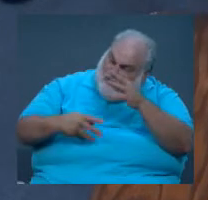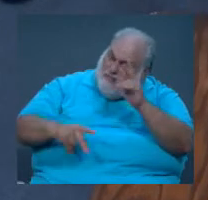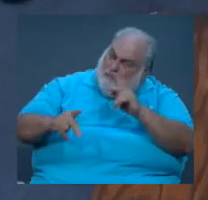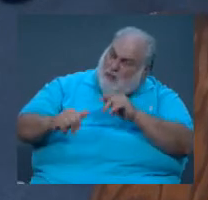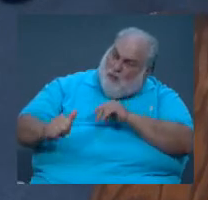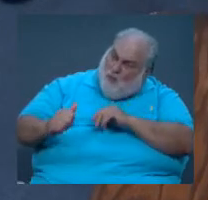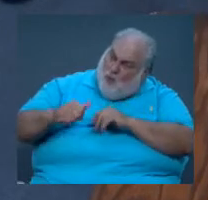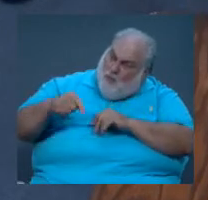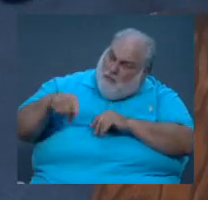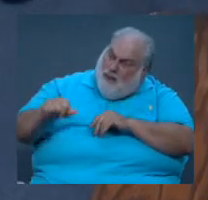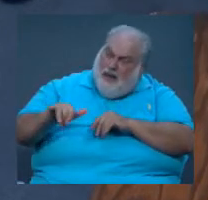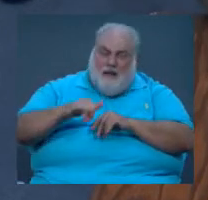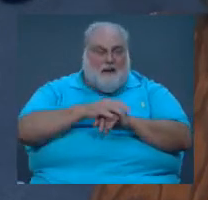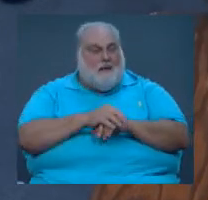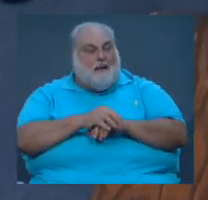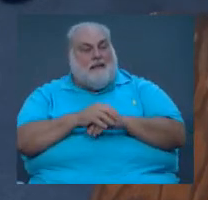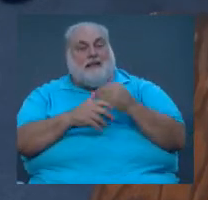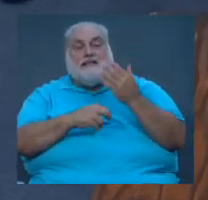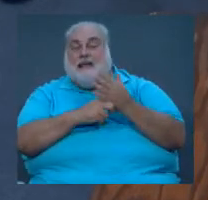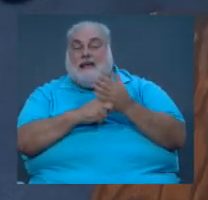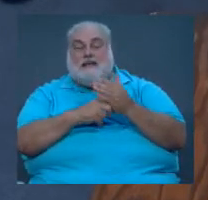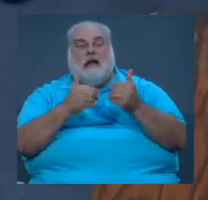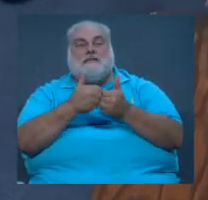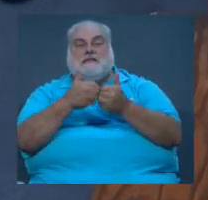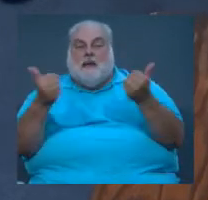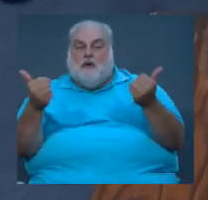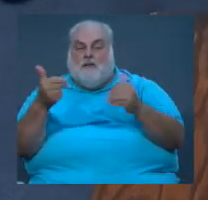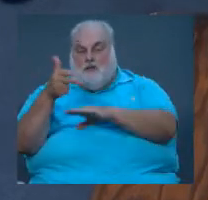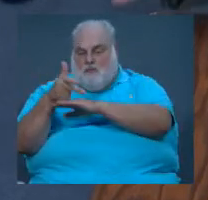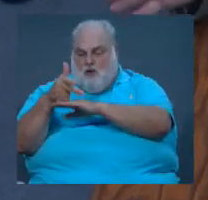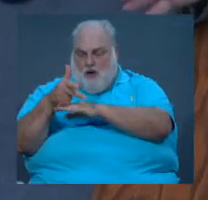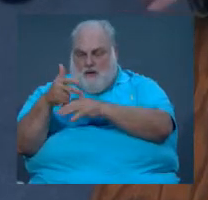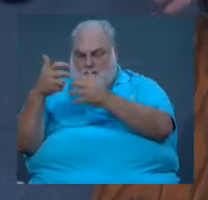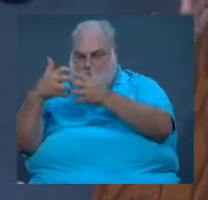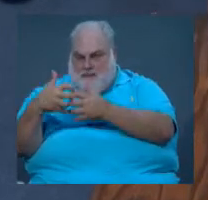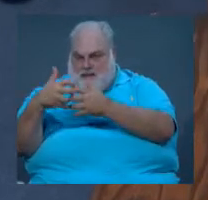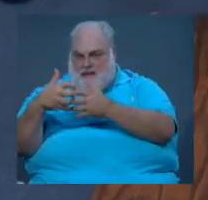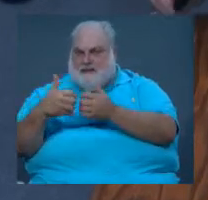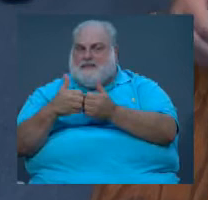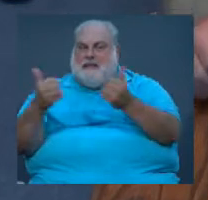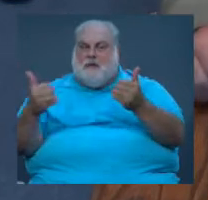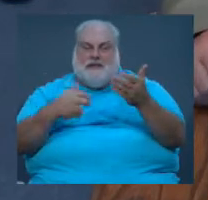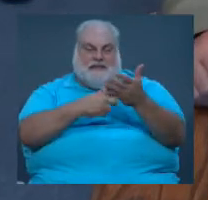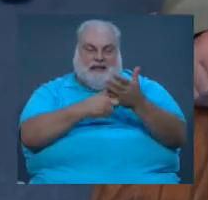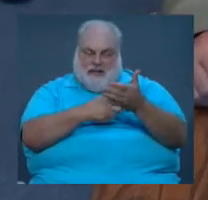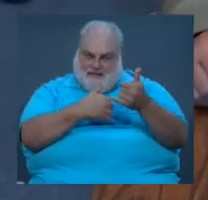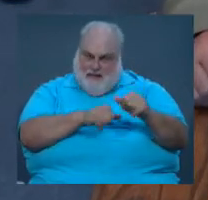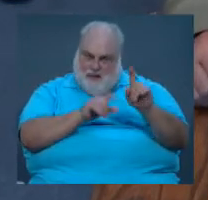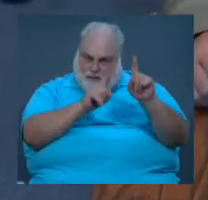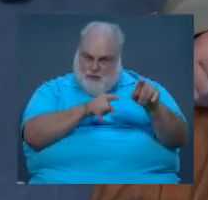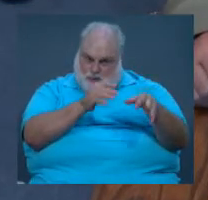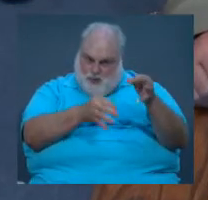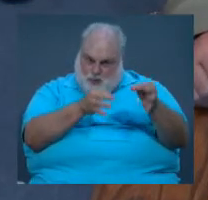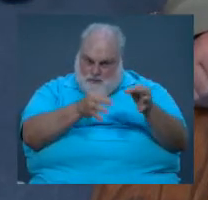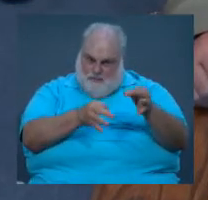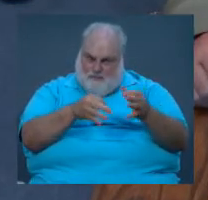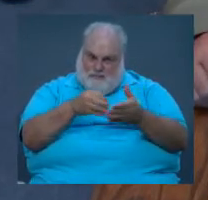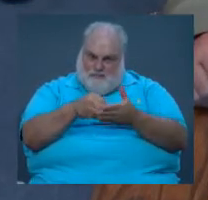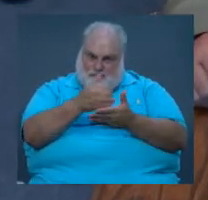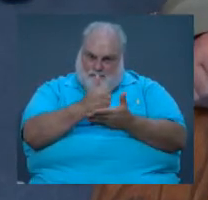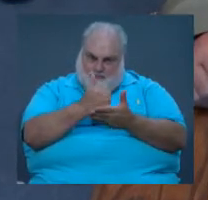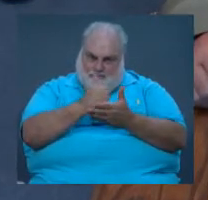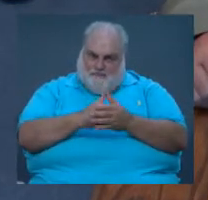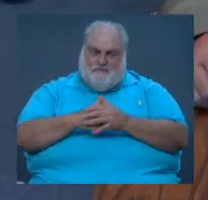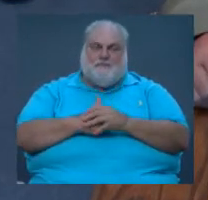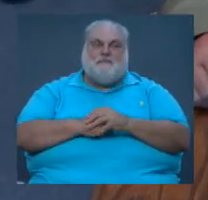The Park Mobile has nothing to do with the ticket system. Okay. So, the tickets are still handled the same way. We have a collection contract with Duncan Solutions